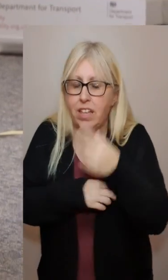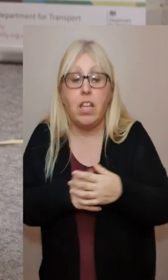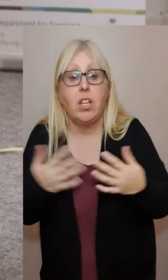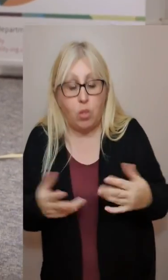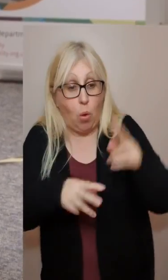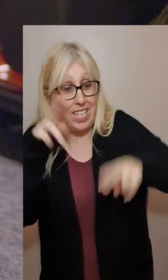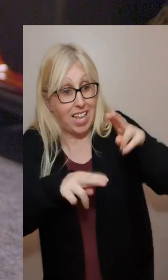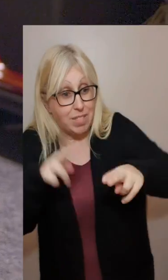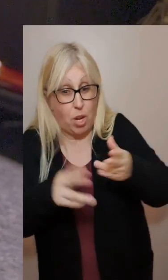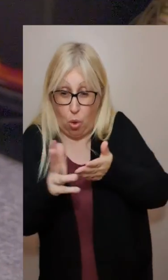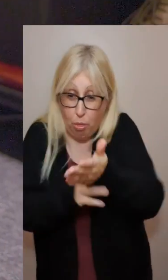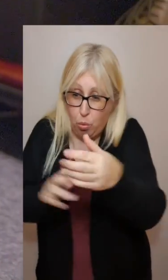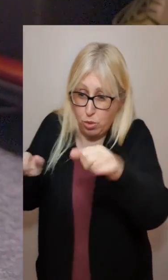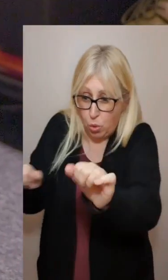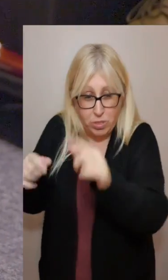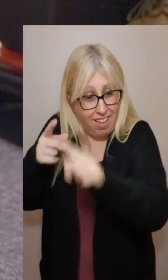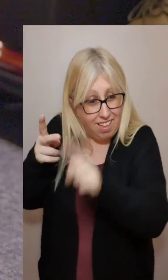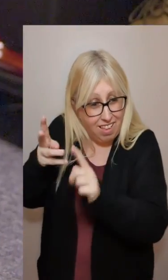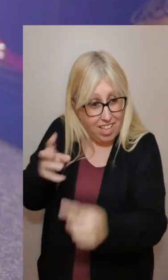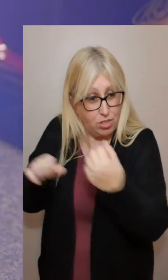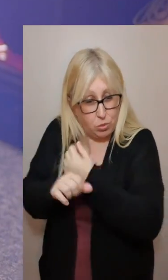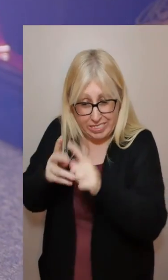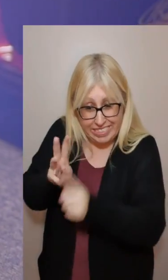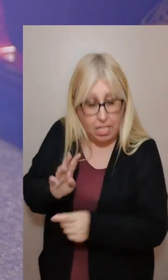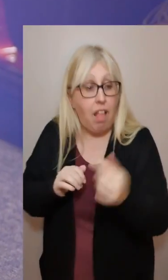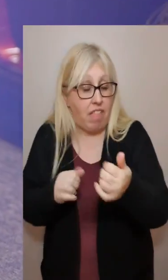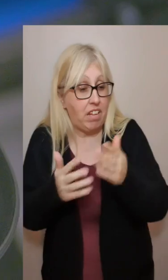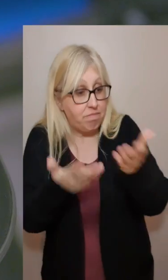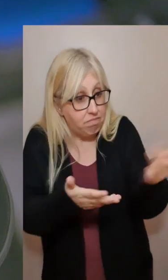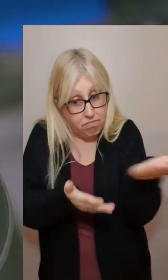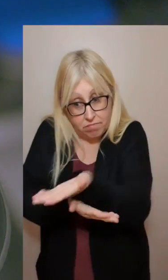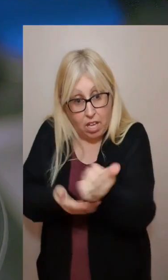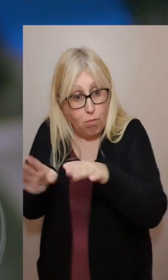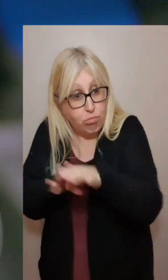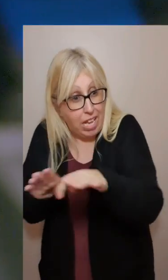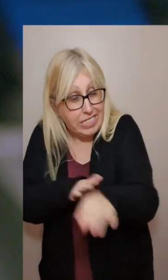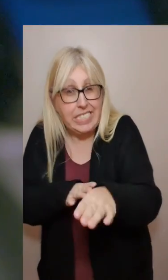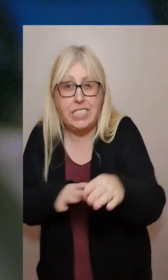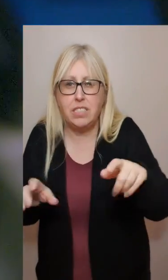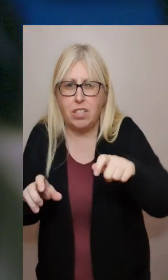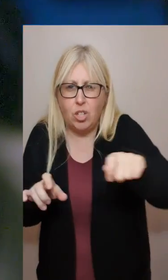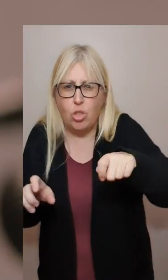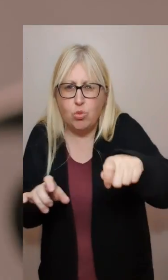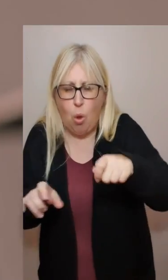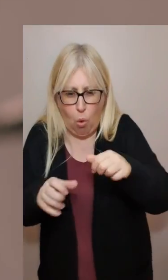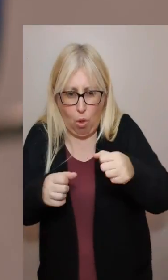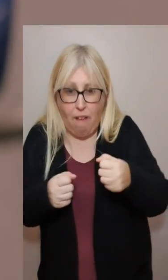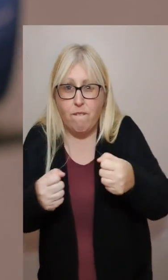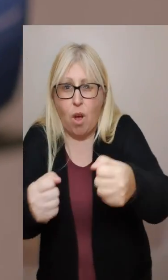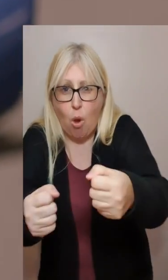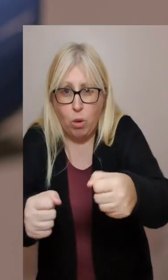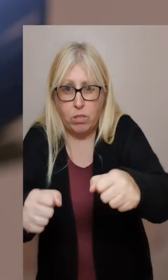basic features of the scooter, and we get the client to practice the controls like driving forwards, reversing, driving